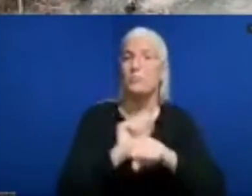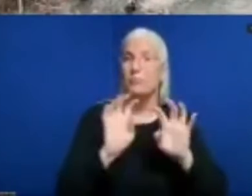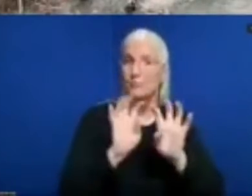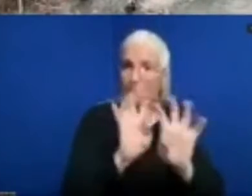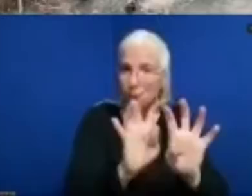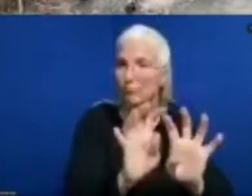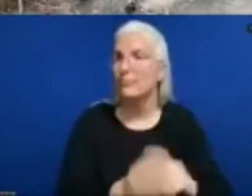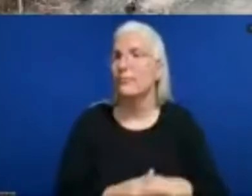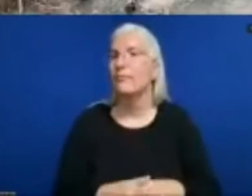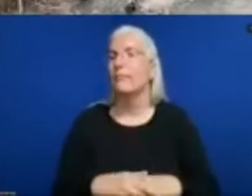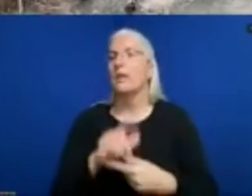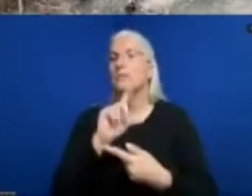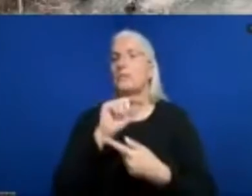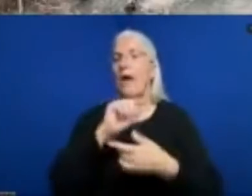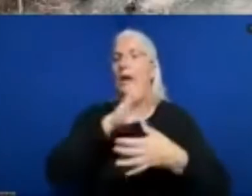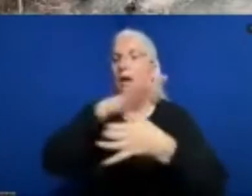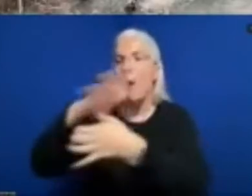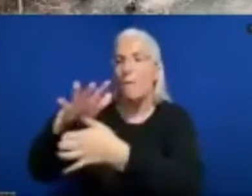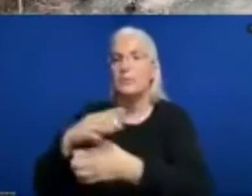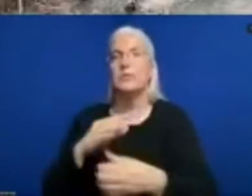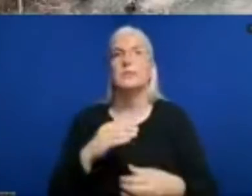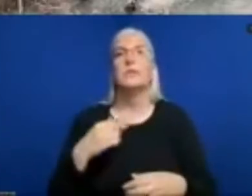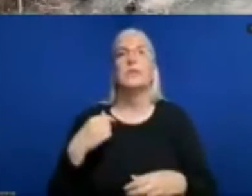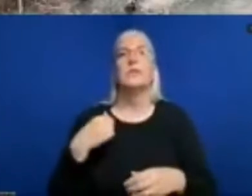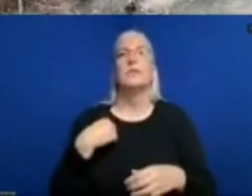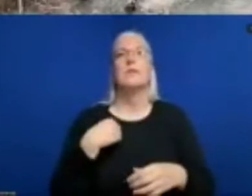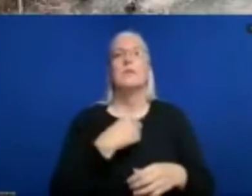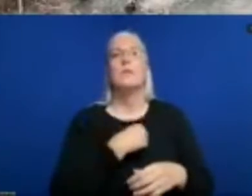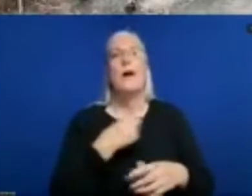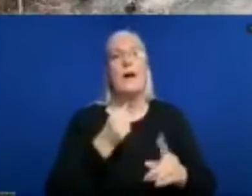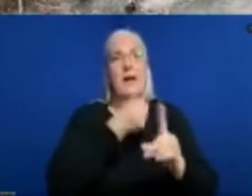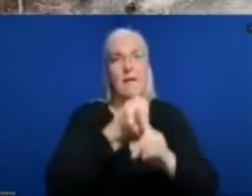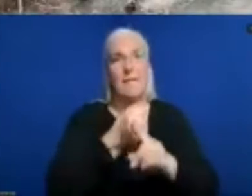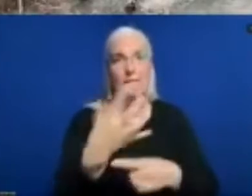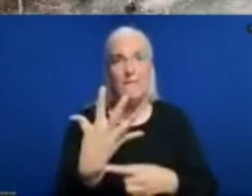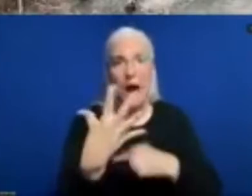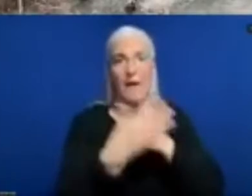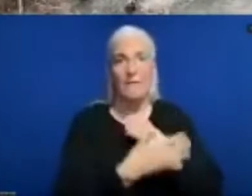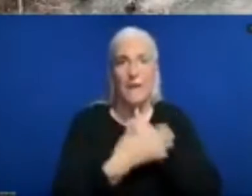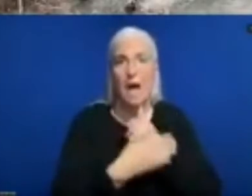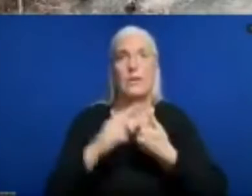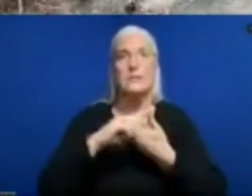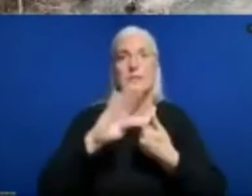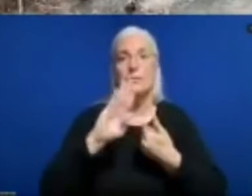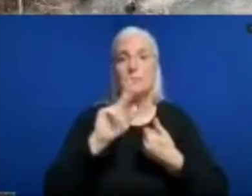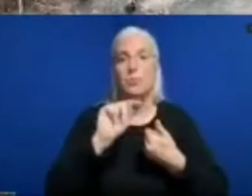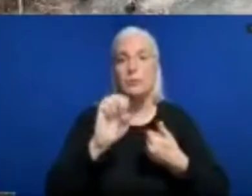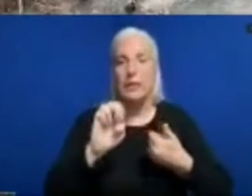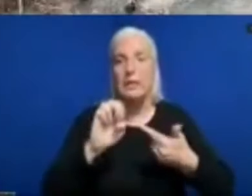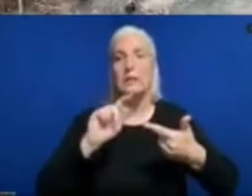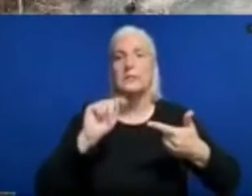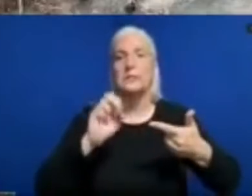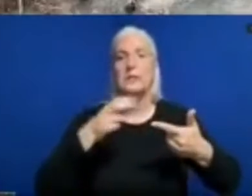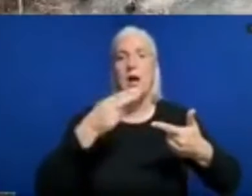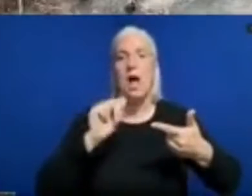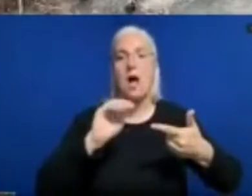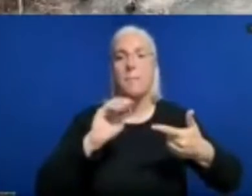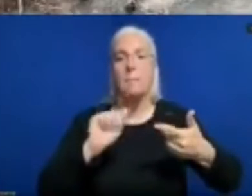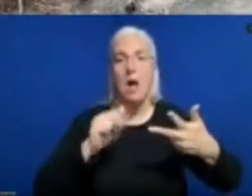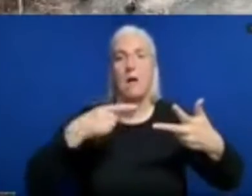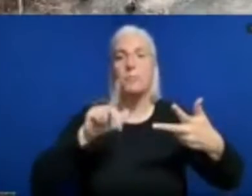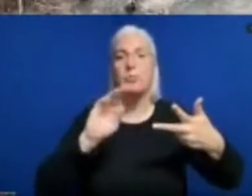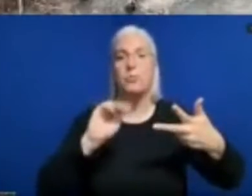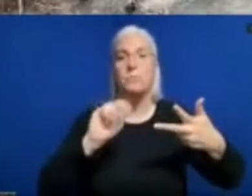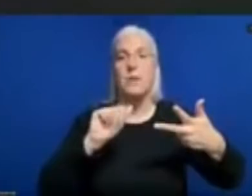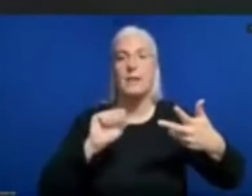Butte, Tehama, Plumas, Lassen, and Shasta. There are over 28,000 residents currently under evacuation orders